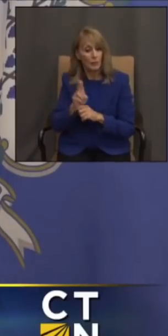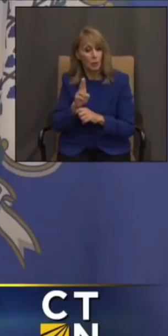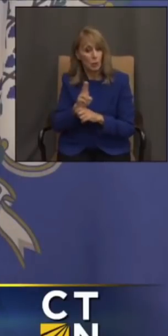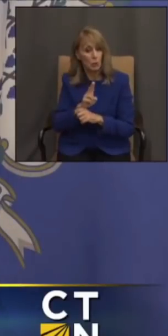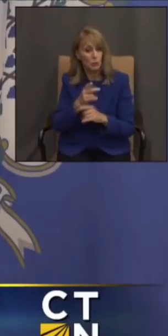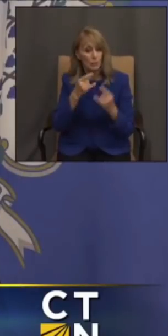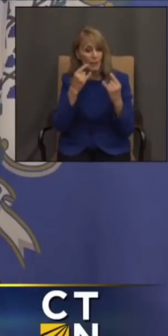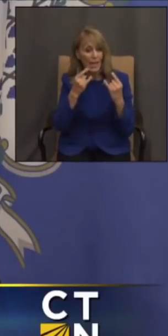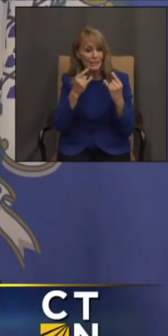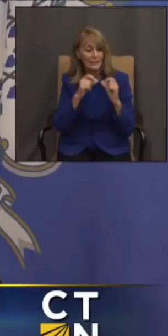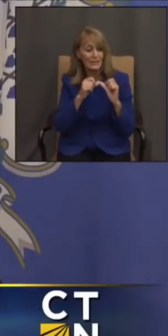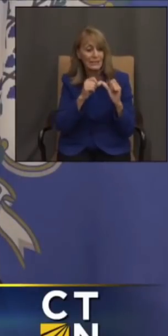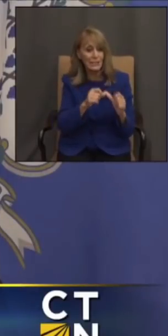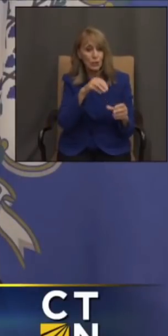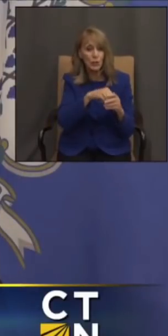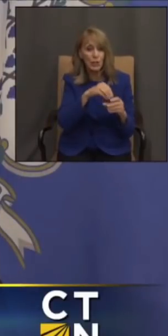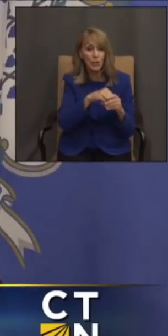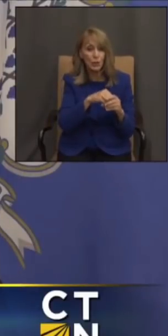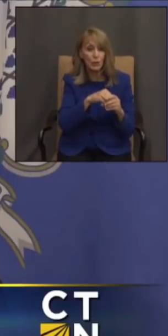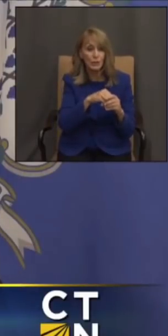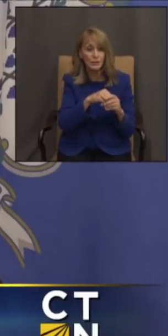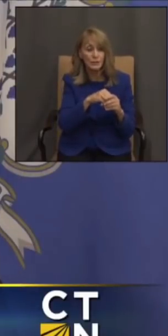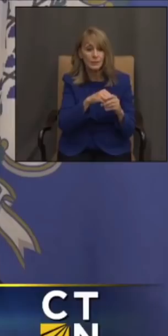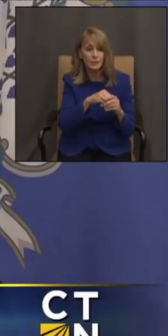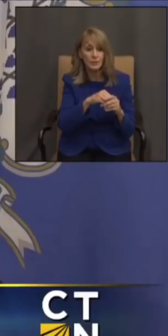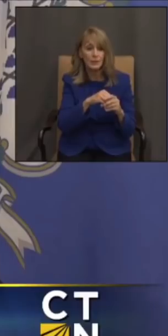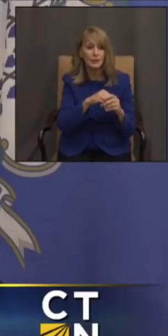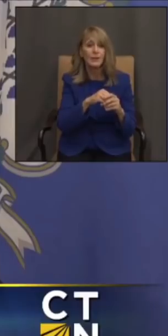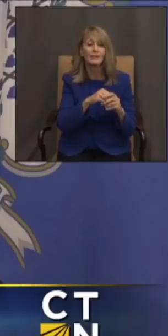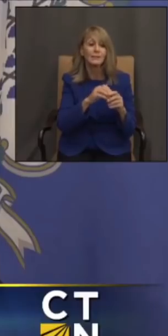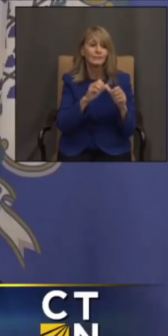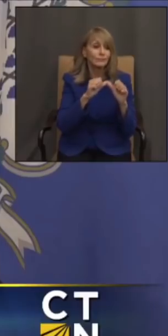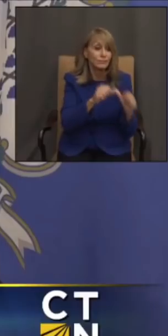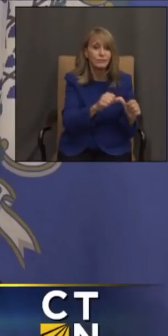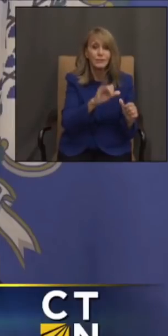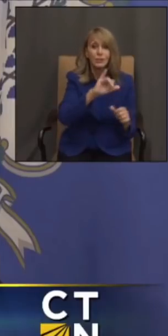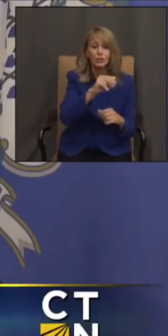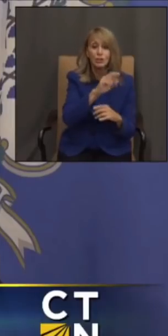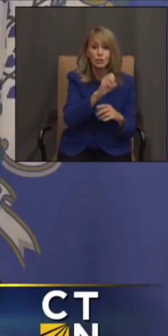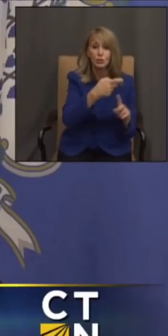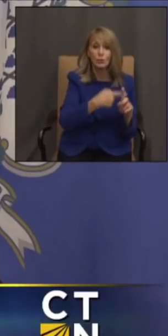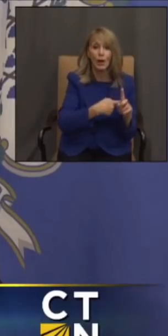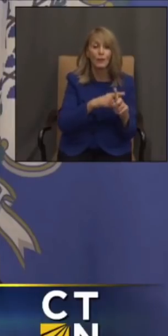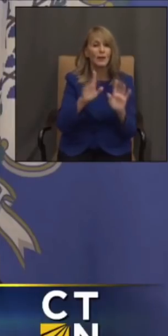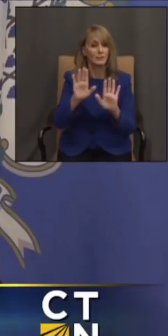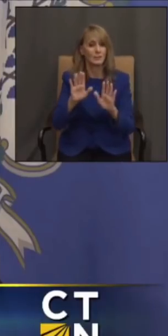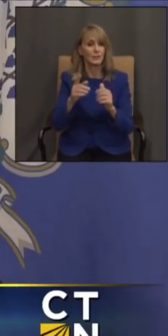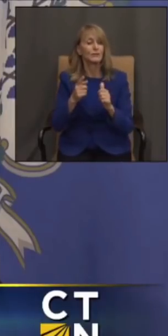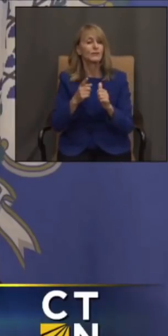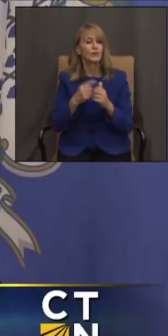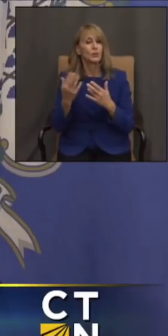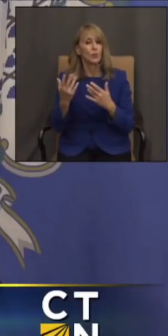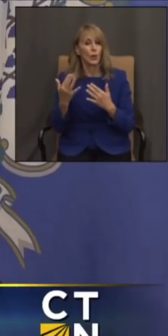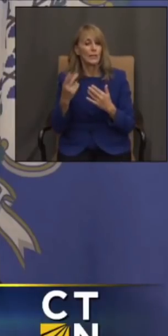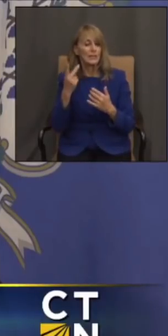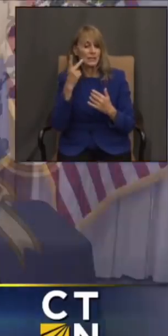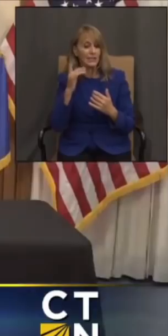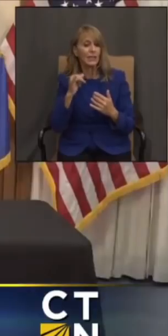of June. So we'll feel our way. Let's first get up to closer to herd